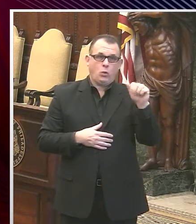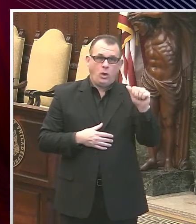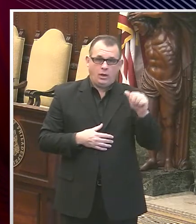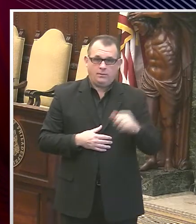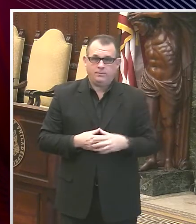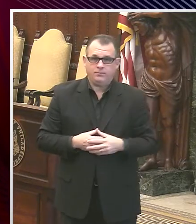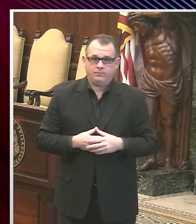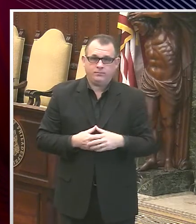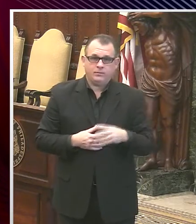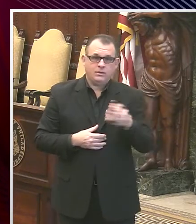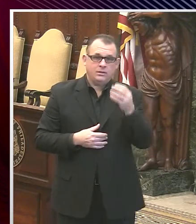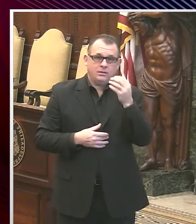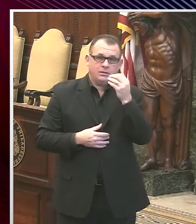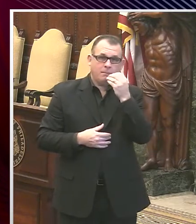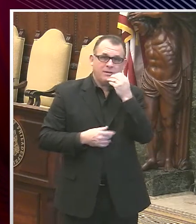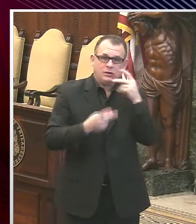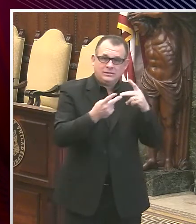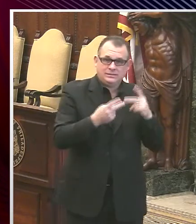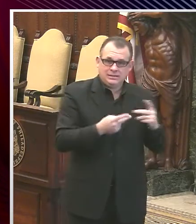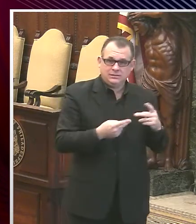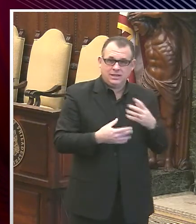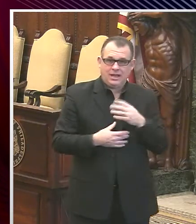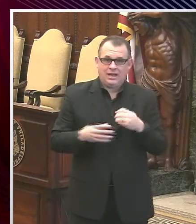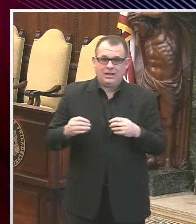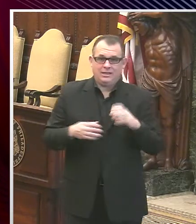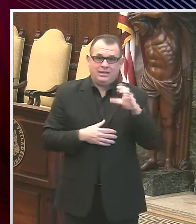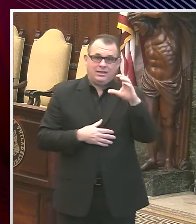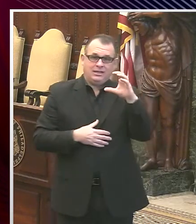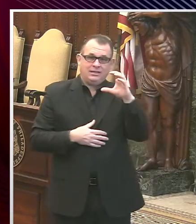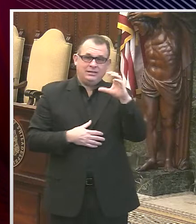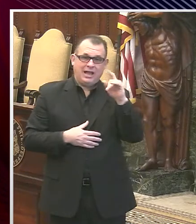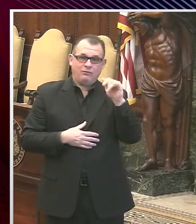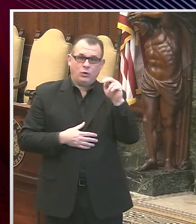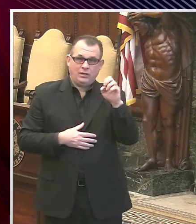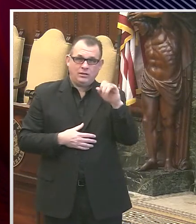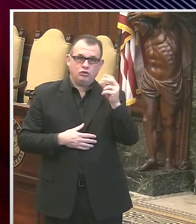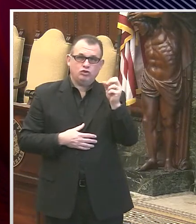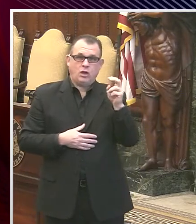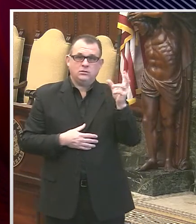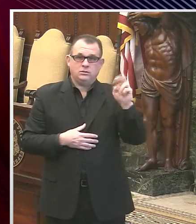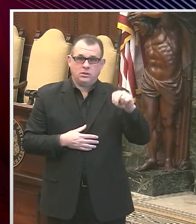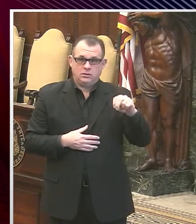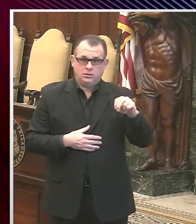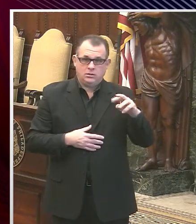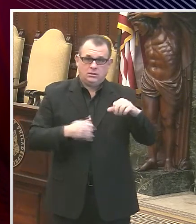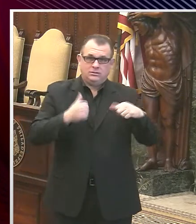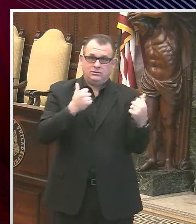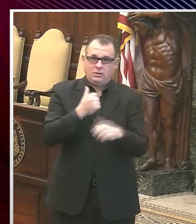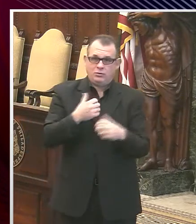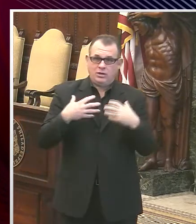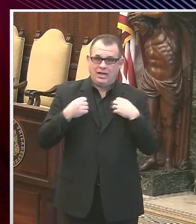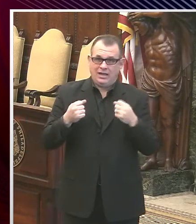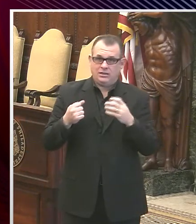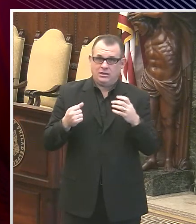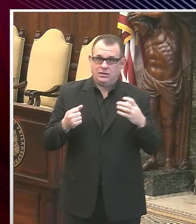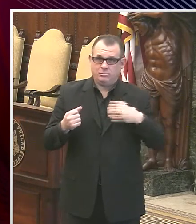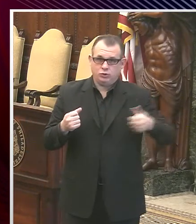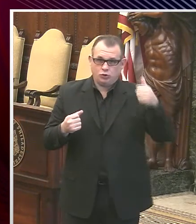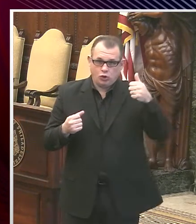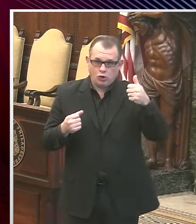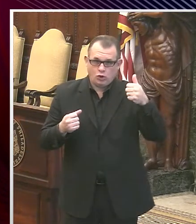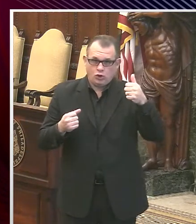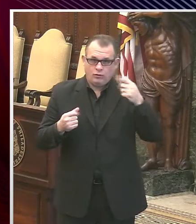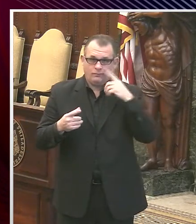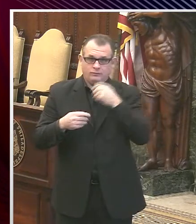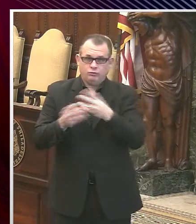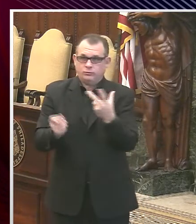meal sites. Dr. Caroline Johnson, the Deputy Health Commissioner, is with us for specific questions